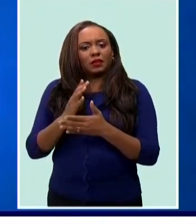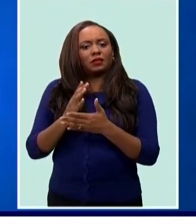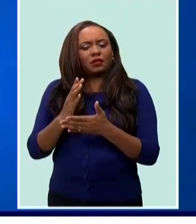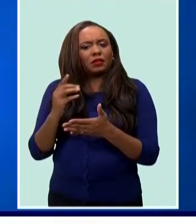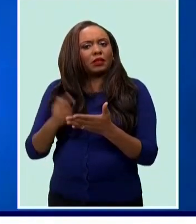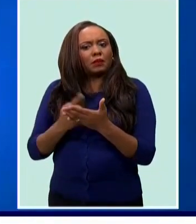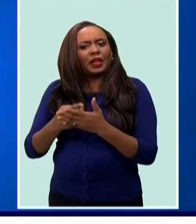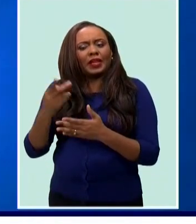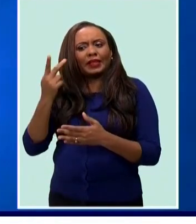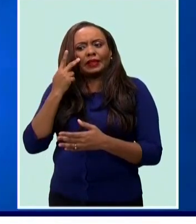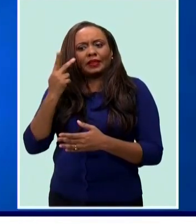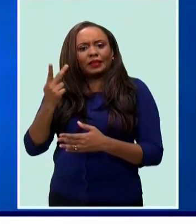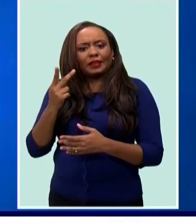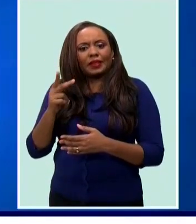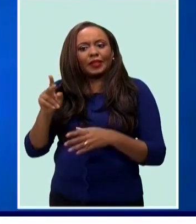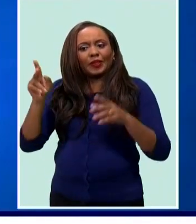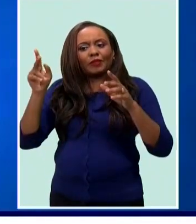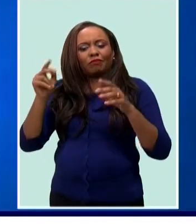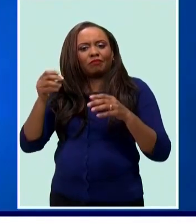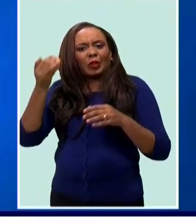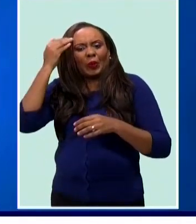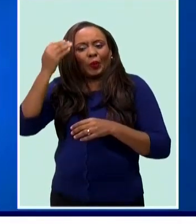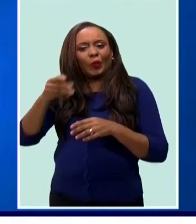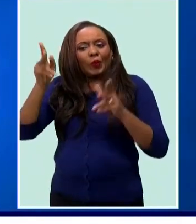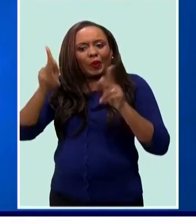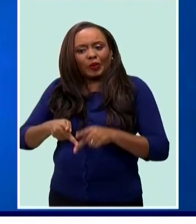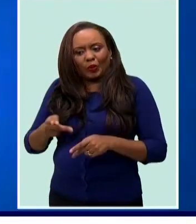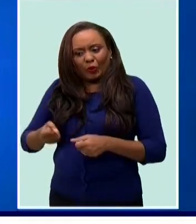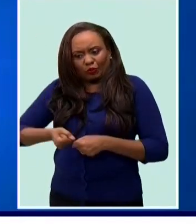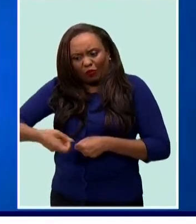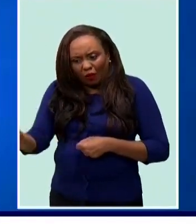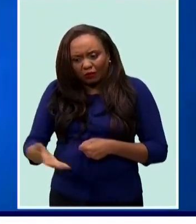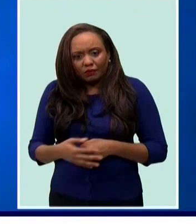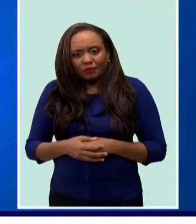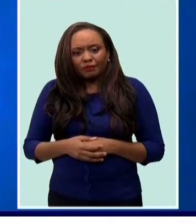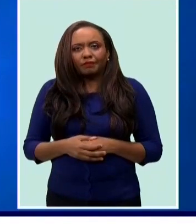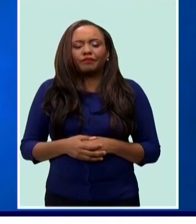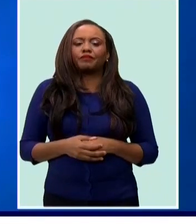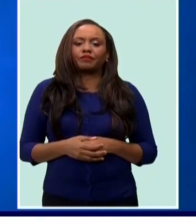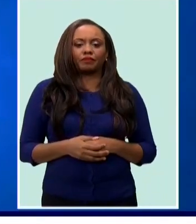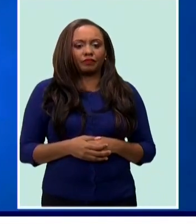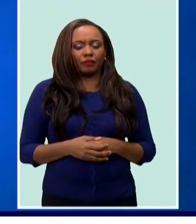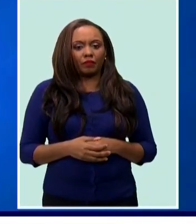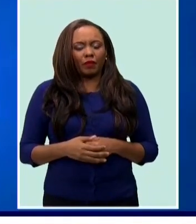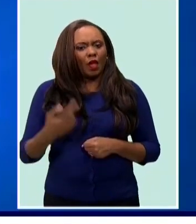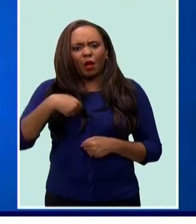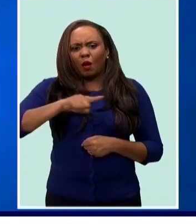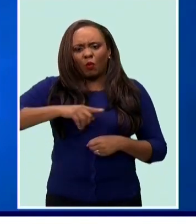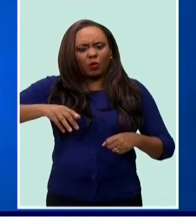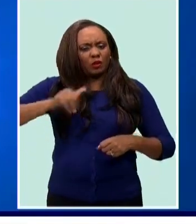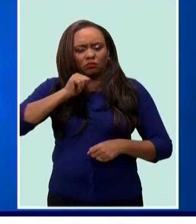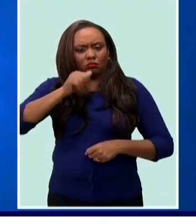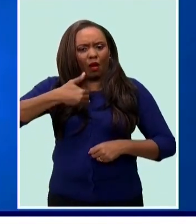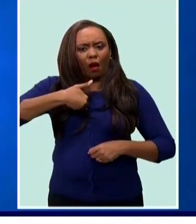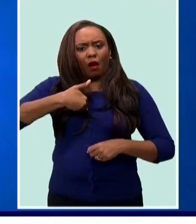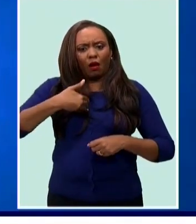origin of the garbage in some instances. We have removed the tipping fee, But if you go through some gullies, you're still seeing the old fridge, the